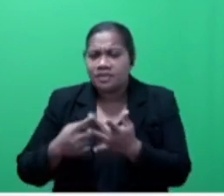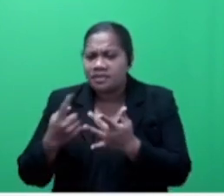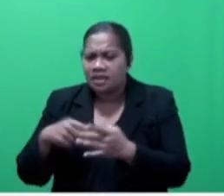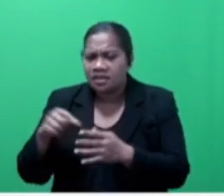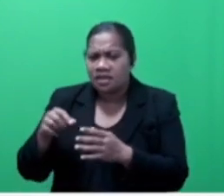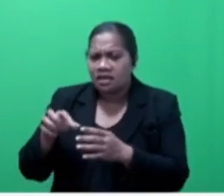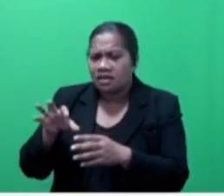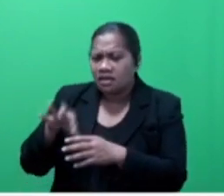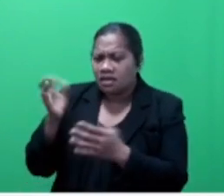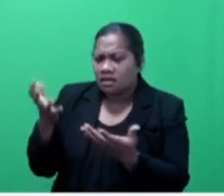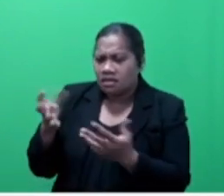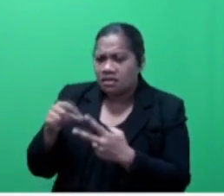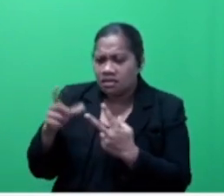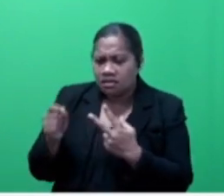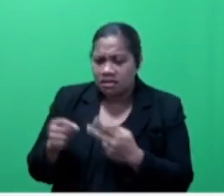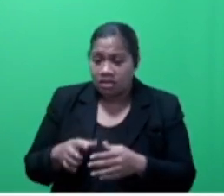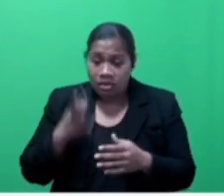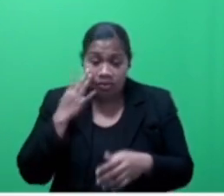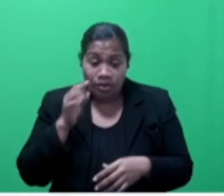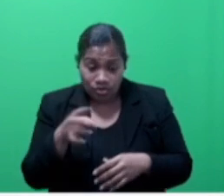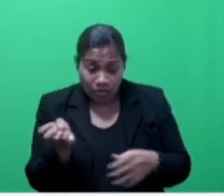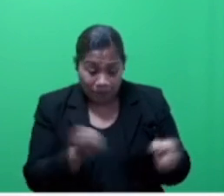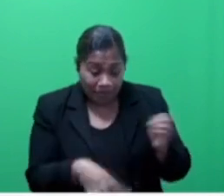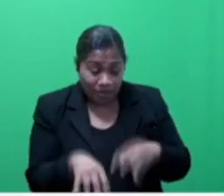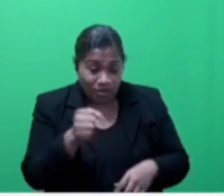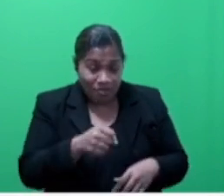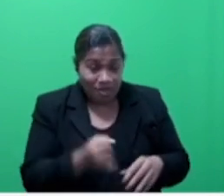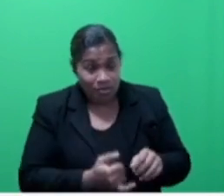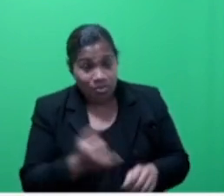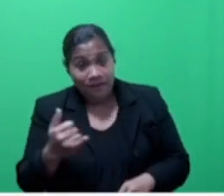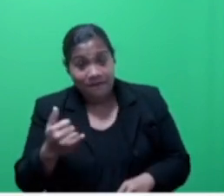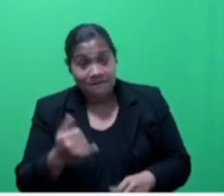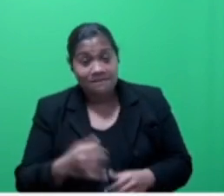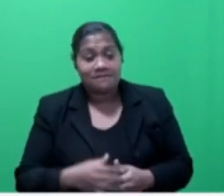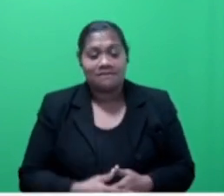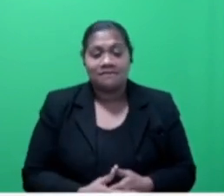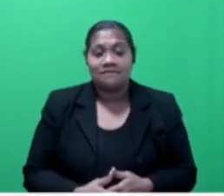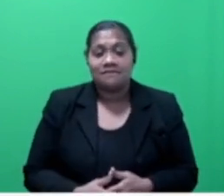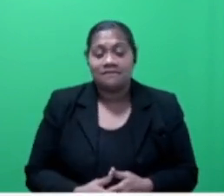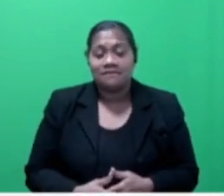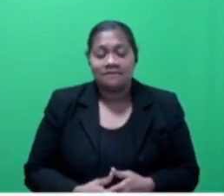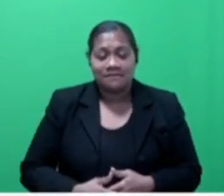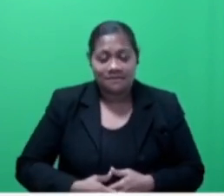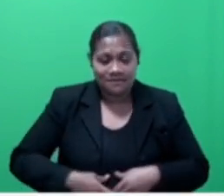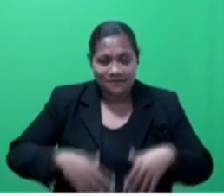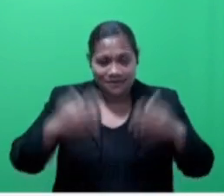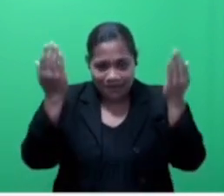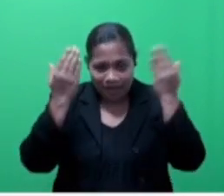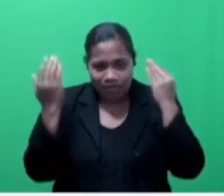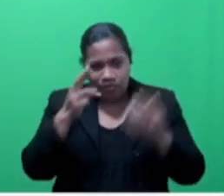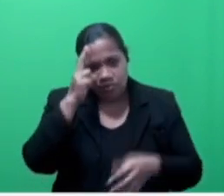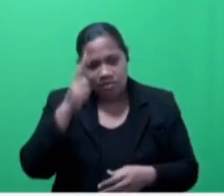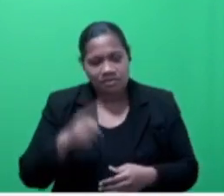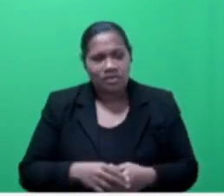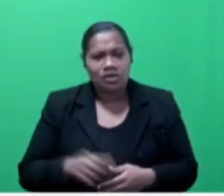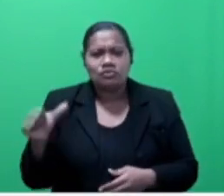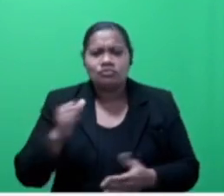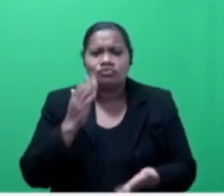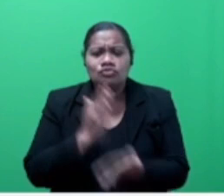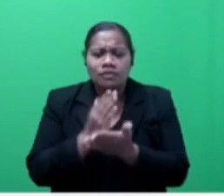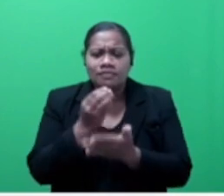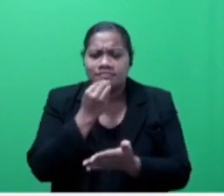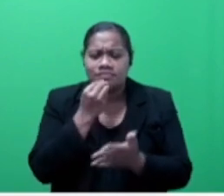whilst you're packing your bag to leave, is that, Mr. Speaker, sir, is that he should stop eating wheat